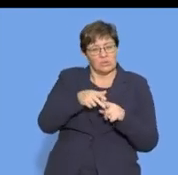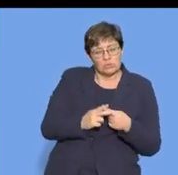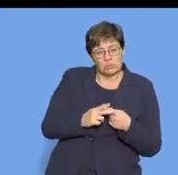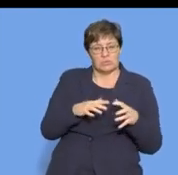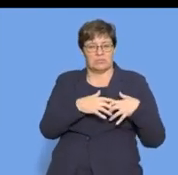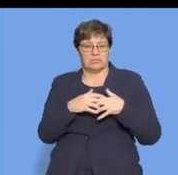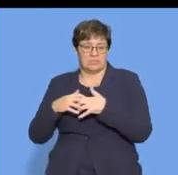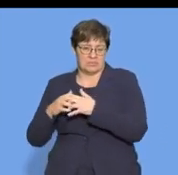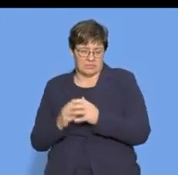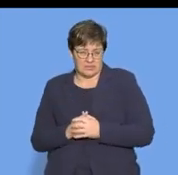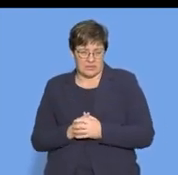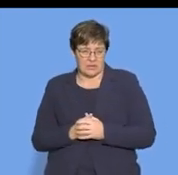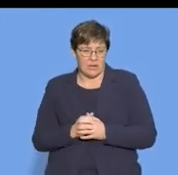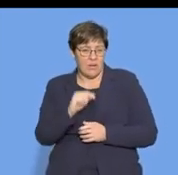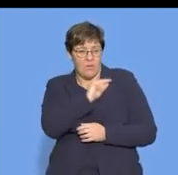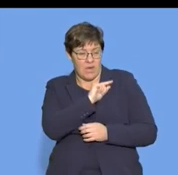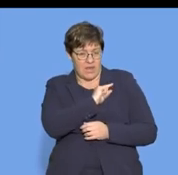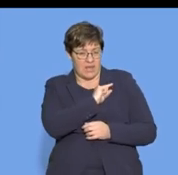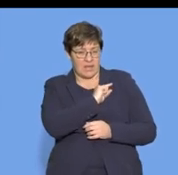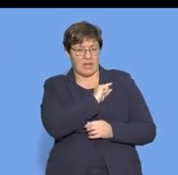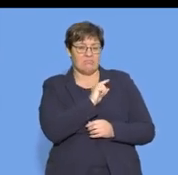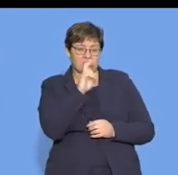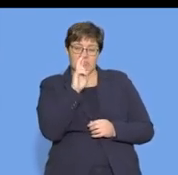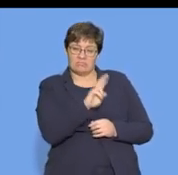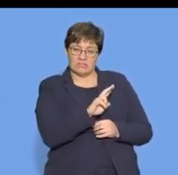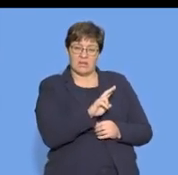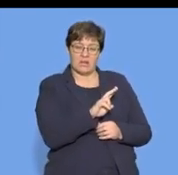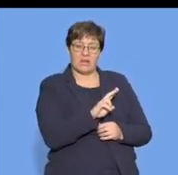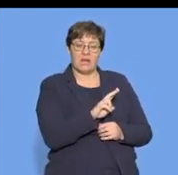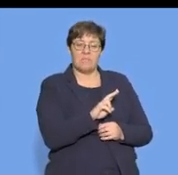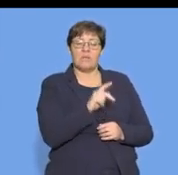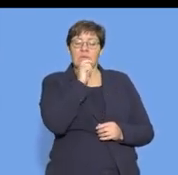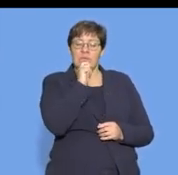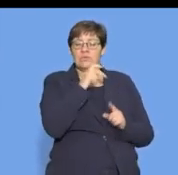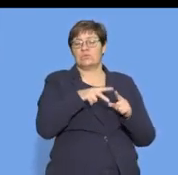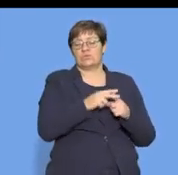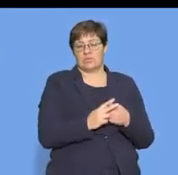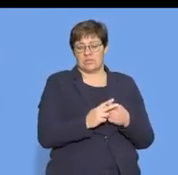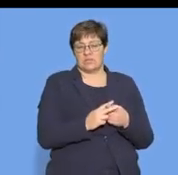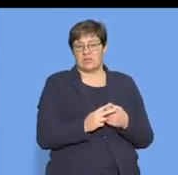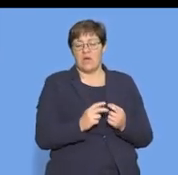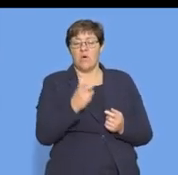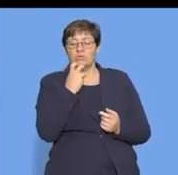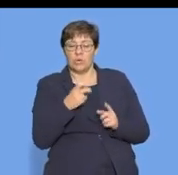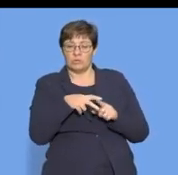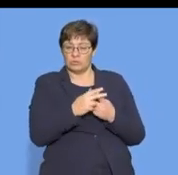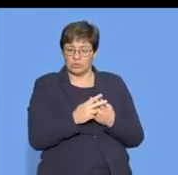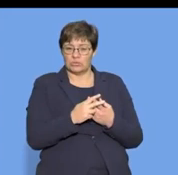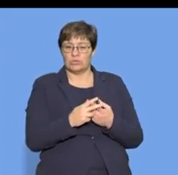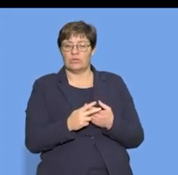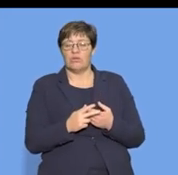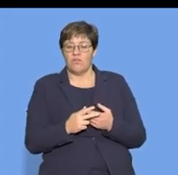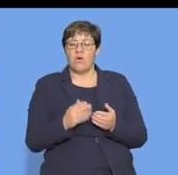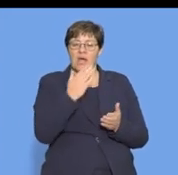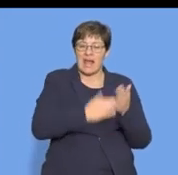and tool making, because we see that organisms started to use tools. They used stone